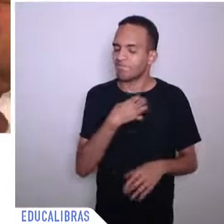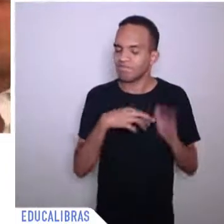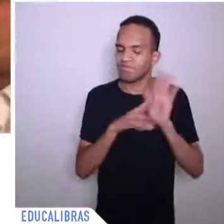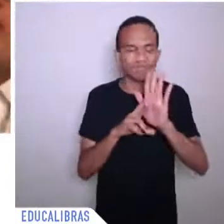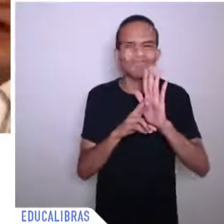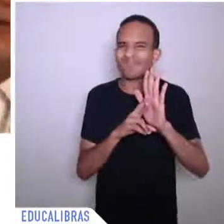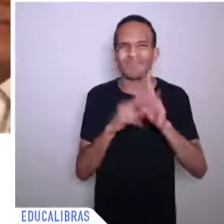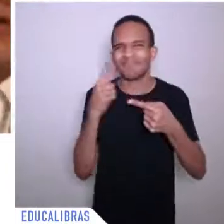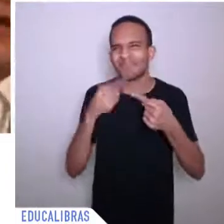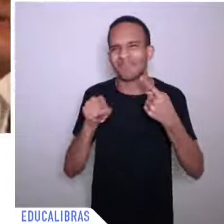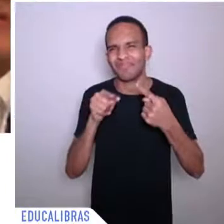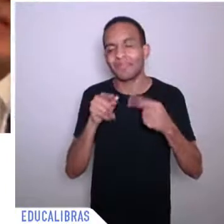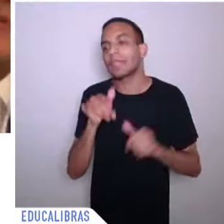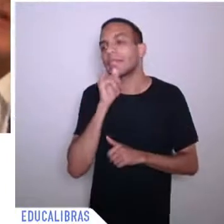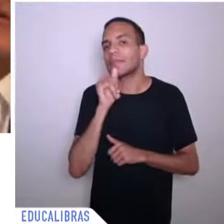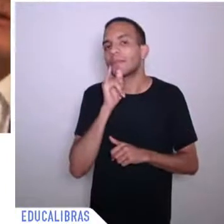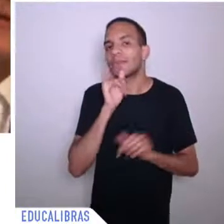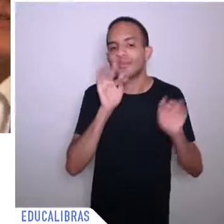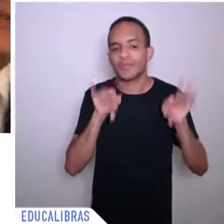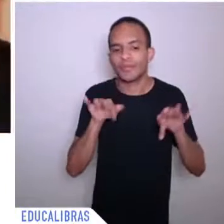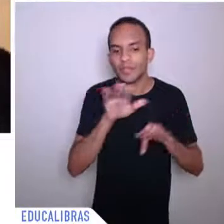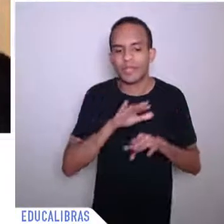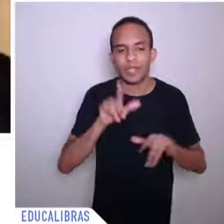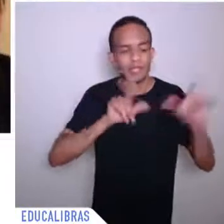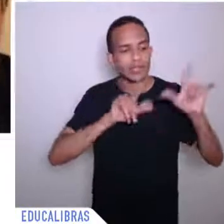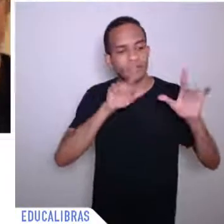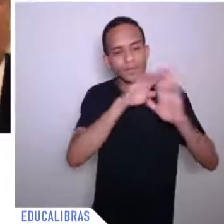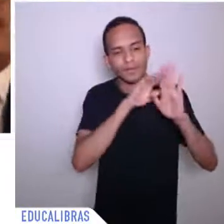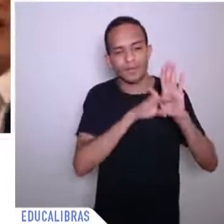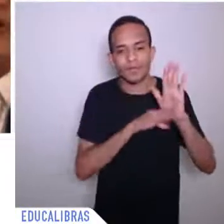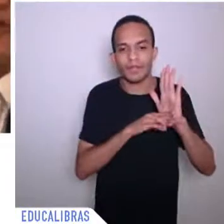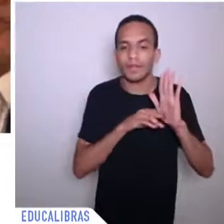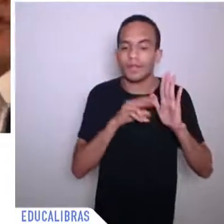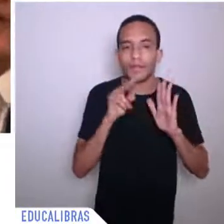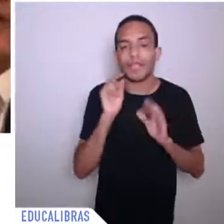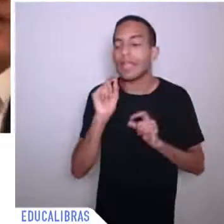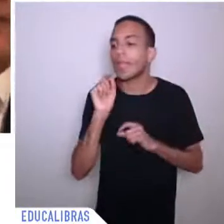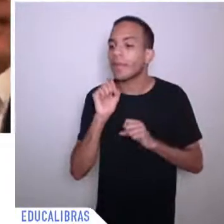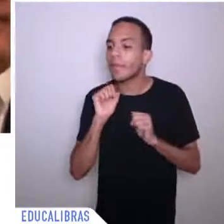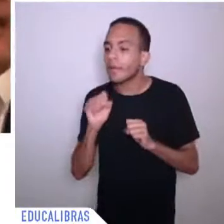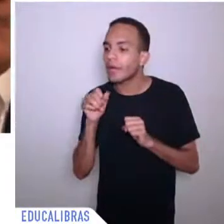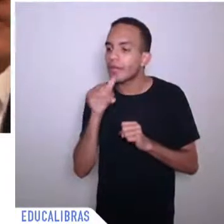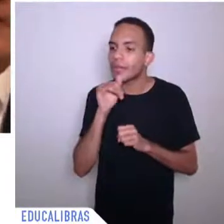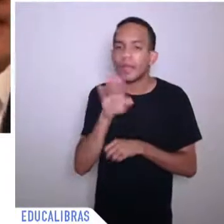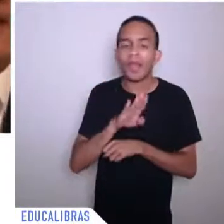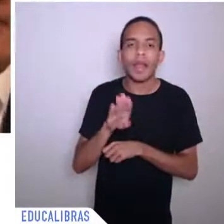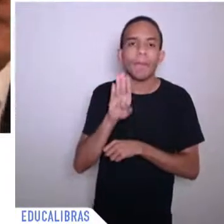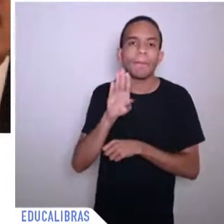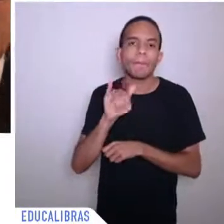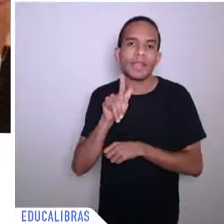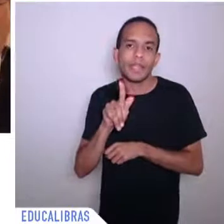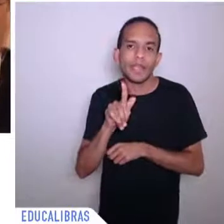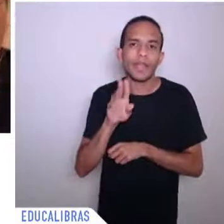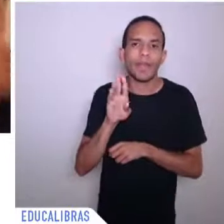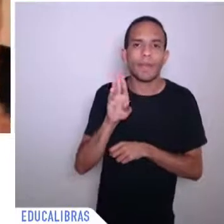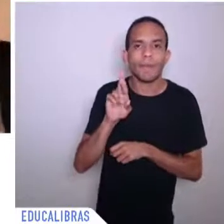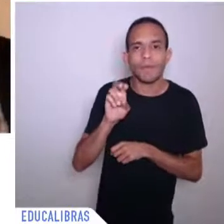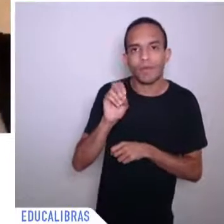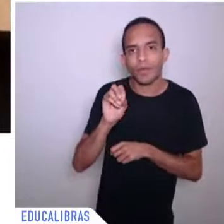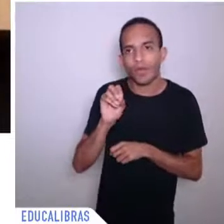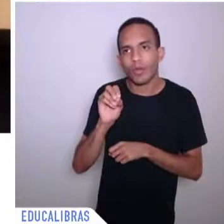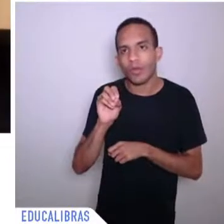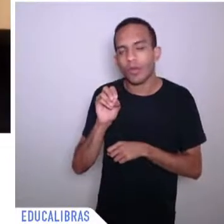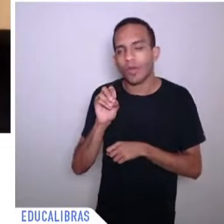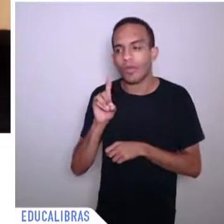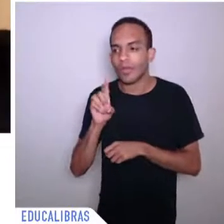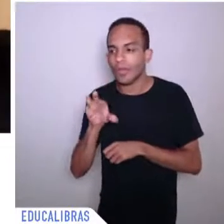People didn't feel represented. If they can define an end of a program, just like the Big